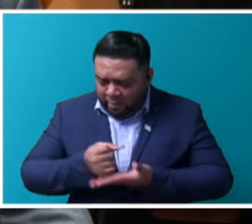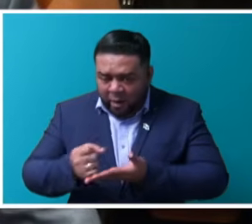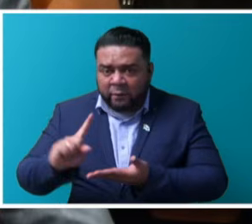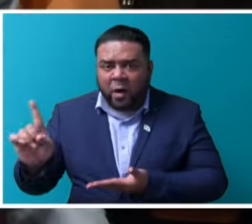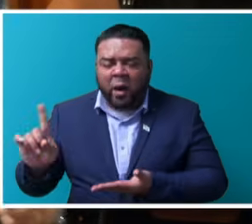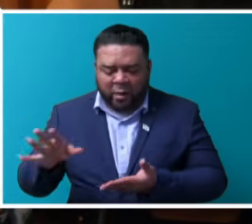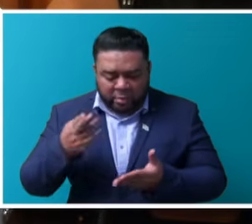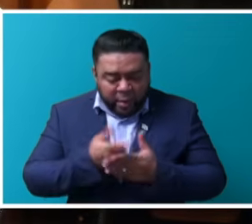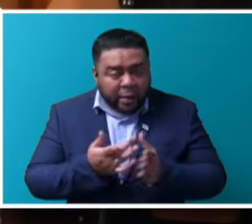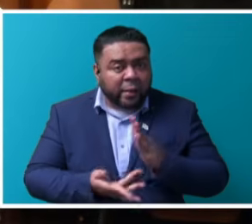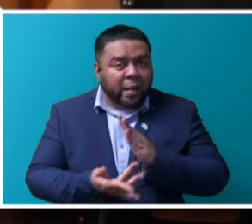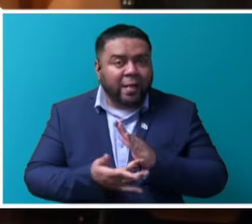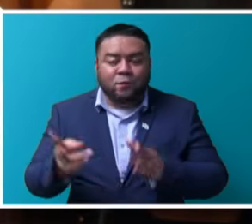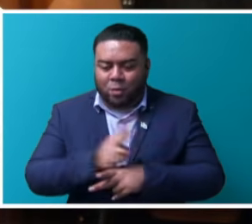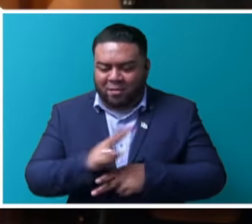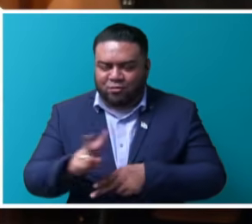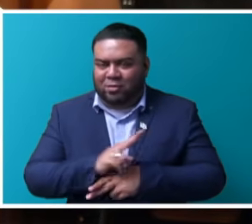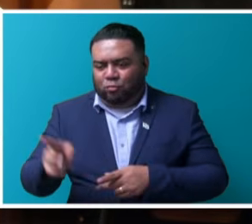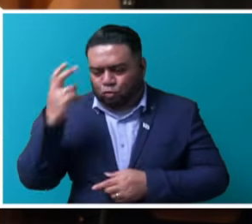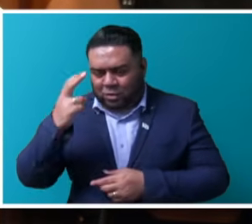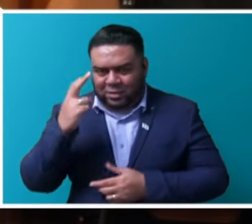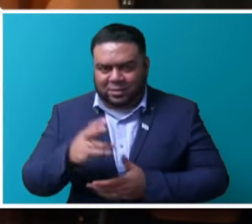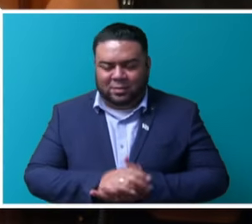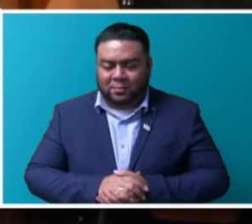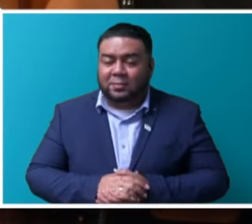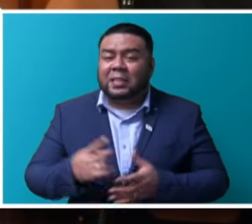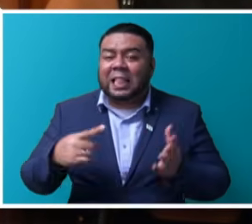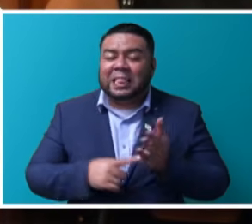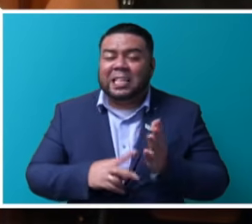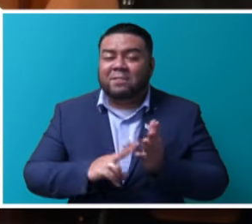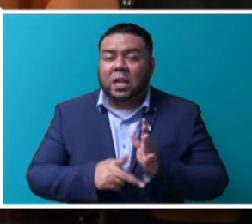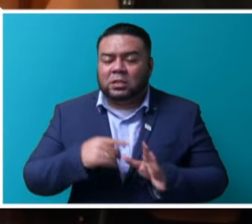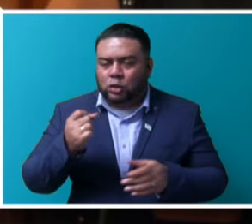towards technical and vocational training. The number of TBED scholarships